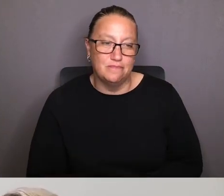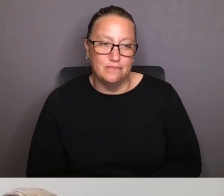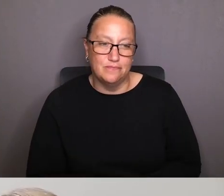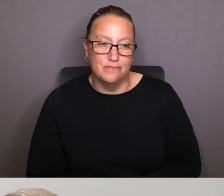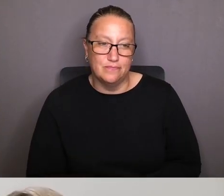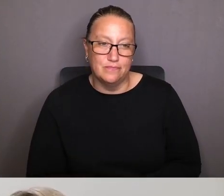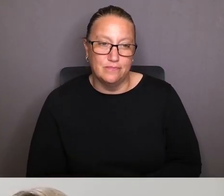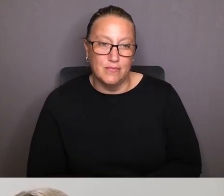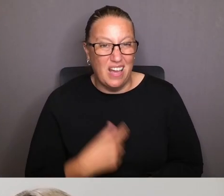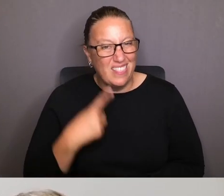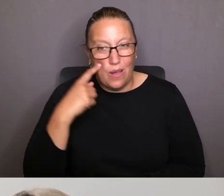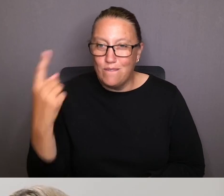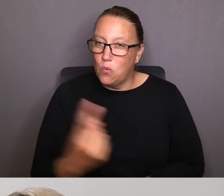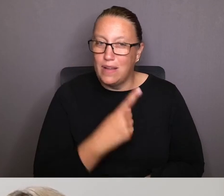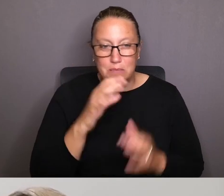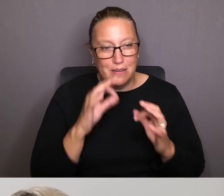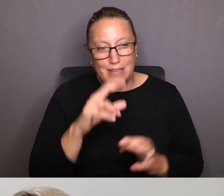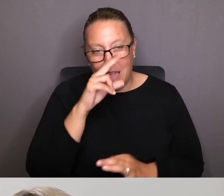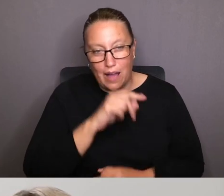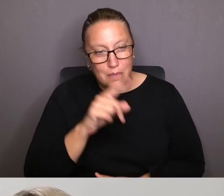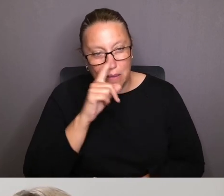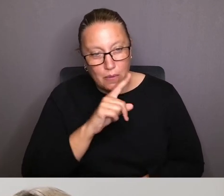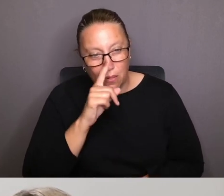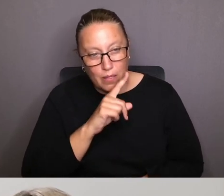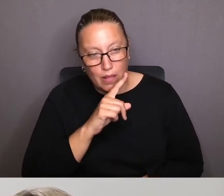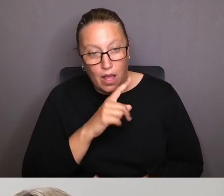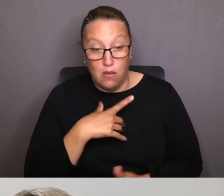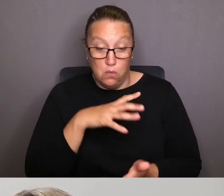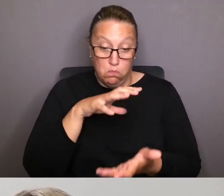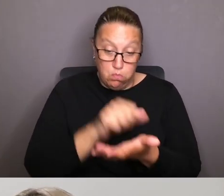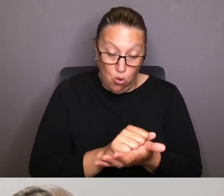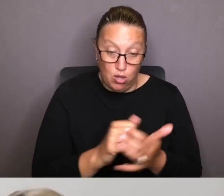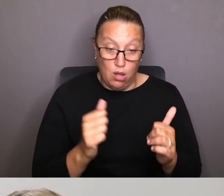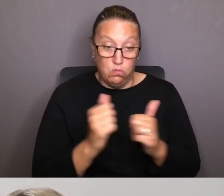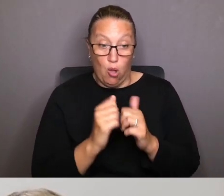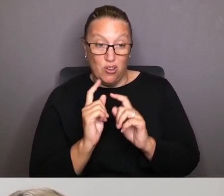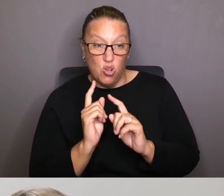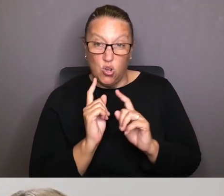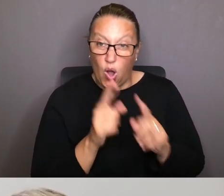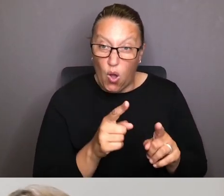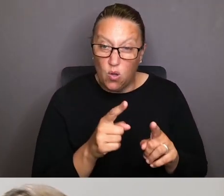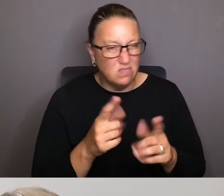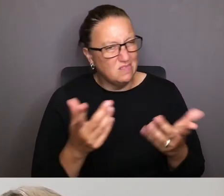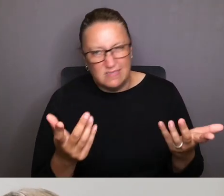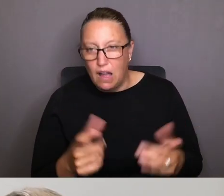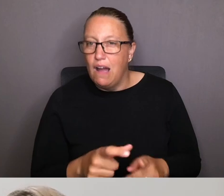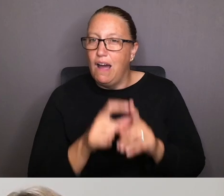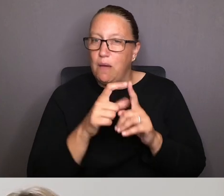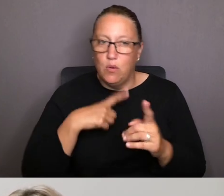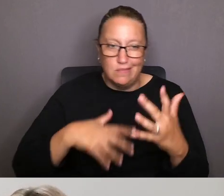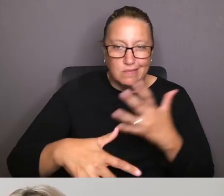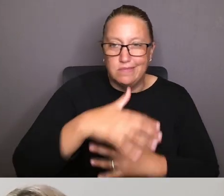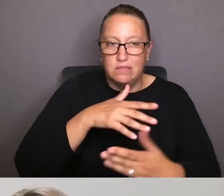without an appointment. And that can be a really important, you know, barrier to consider for I think for all people, but for